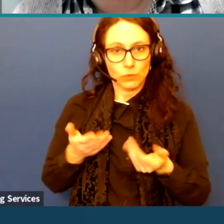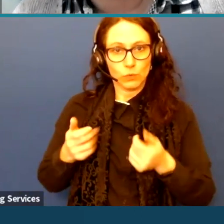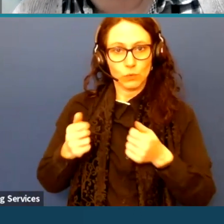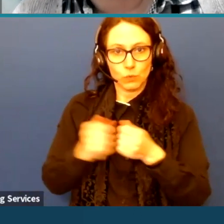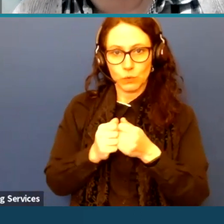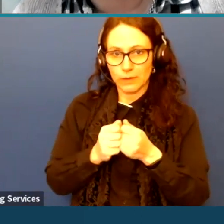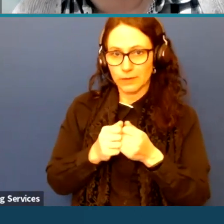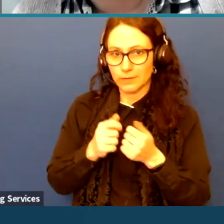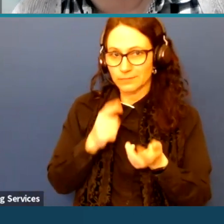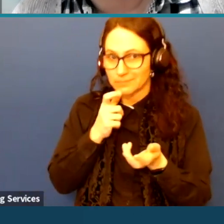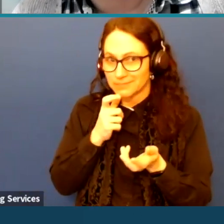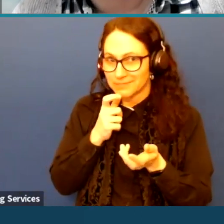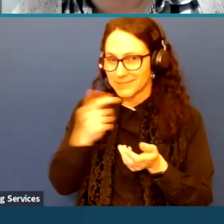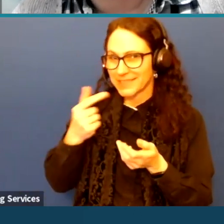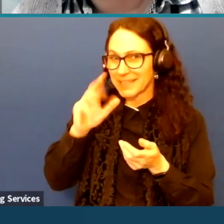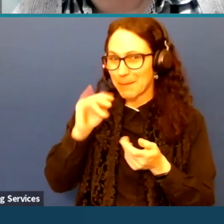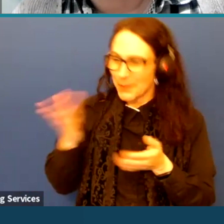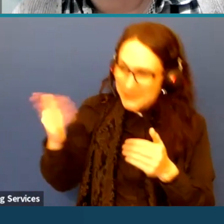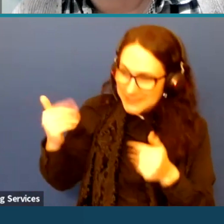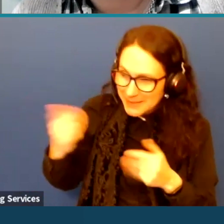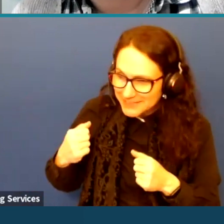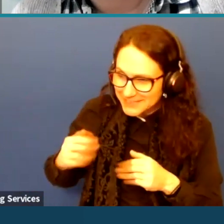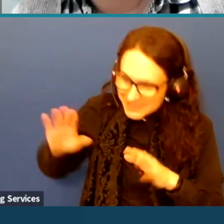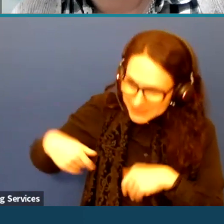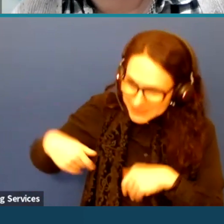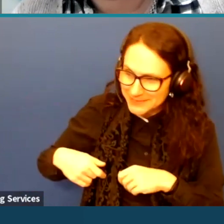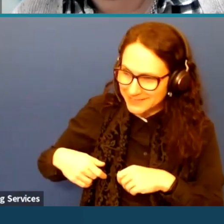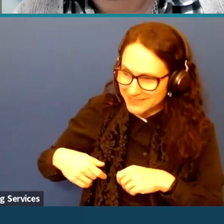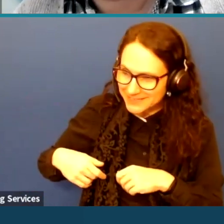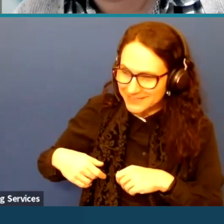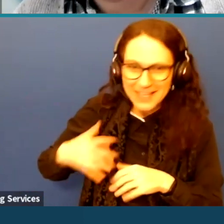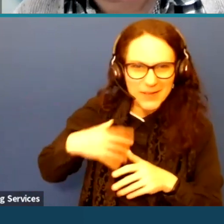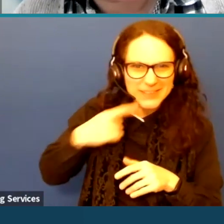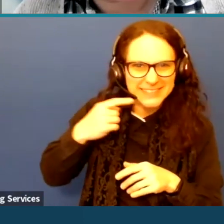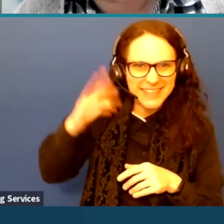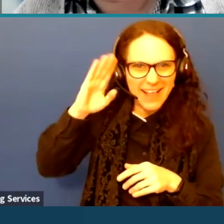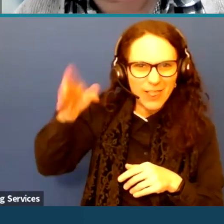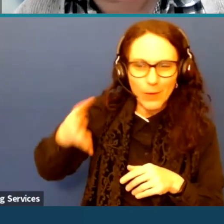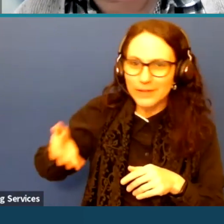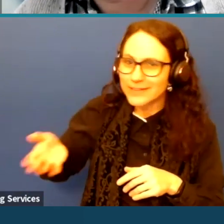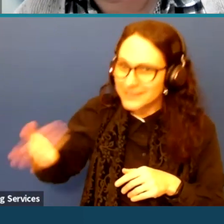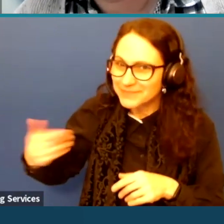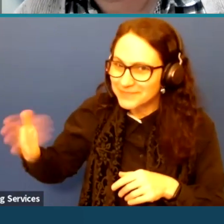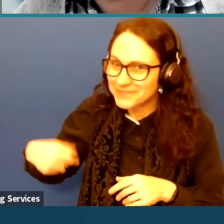by Gumbo. Come here, buddy. I figured he could say hello. Come here, Gums.